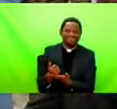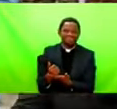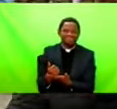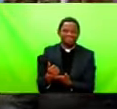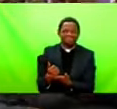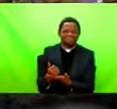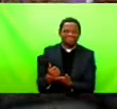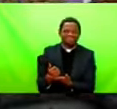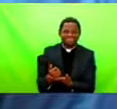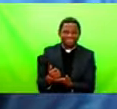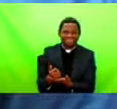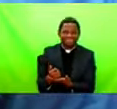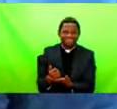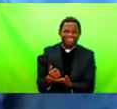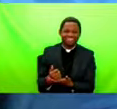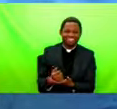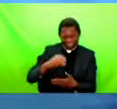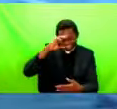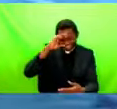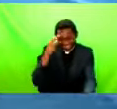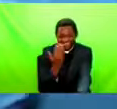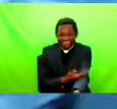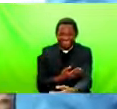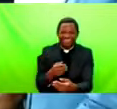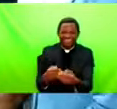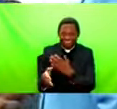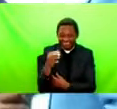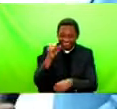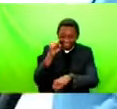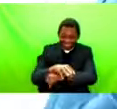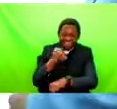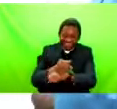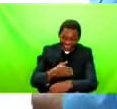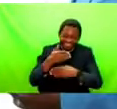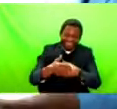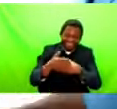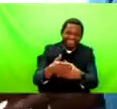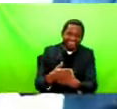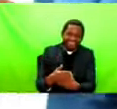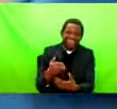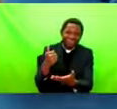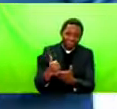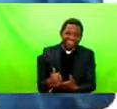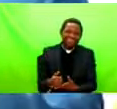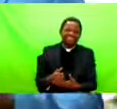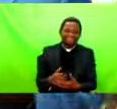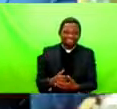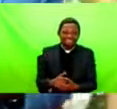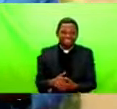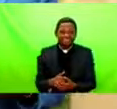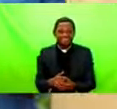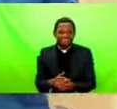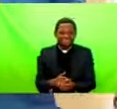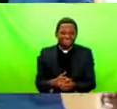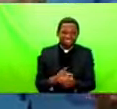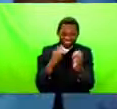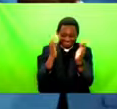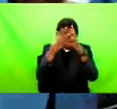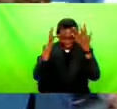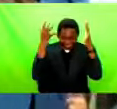Sons of God, march forward. Oh, let me carry it for you. Yeah, just put your hands